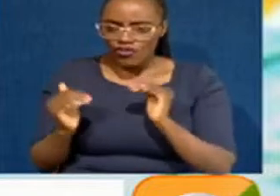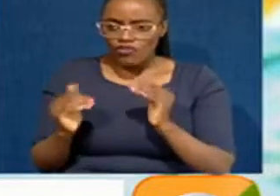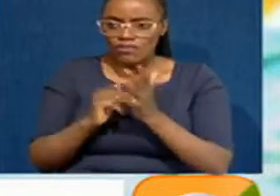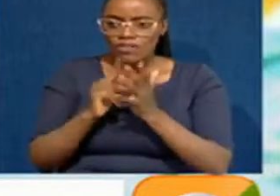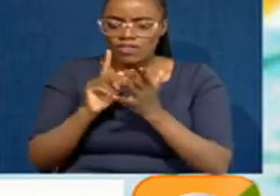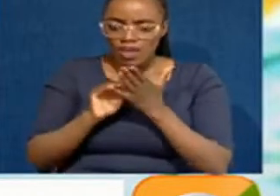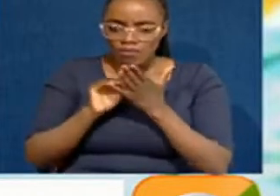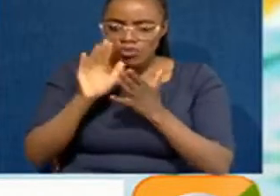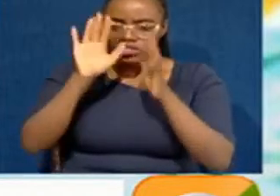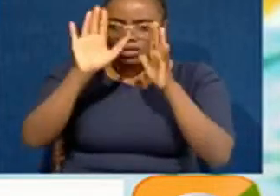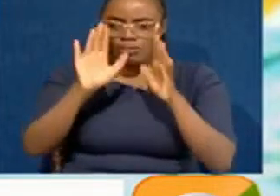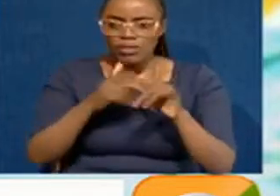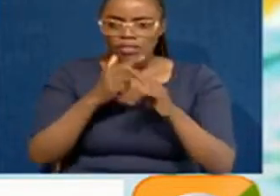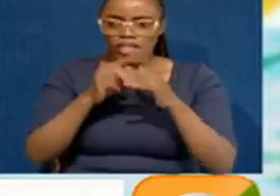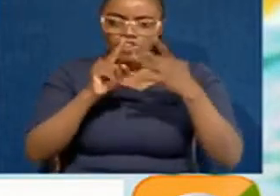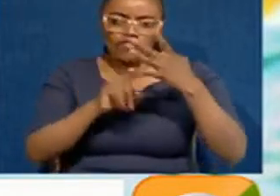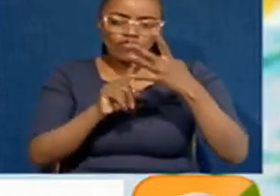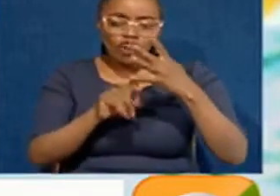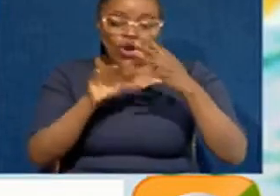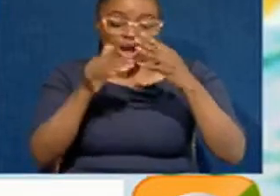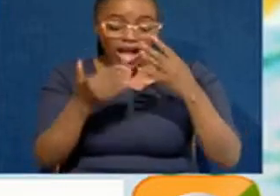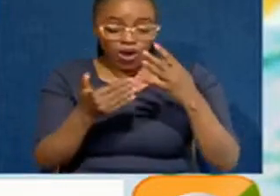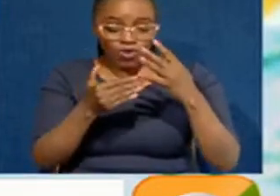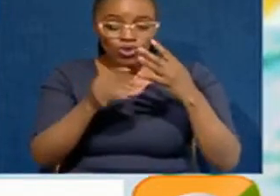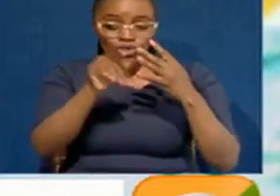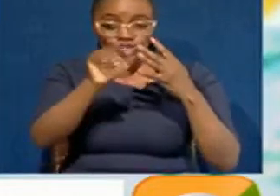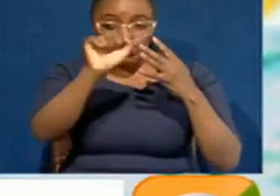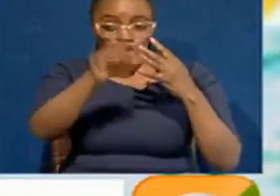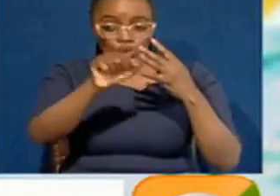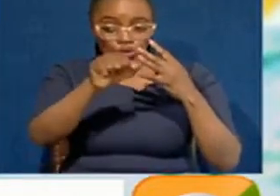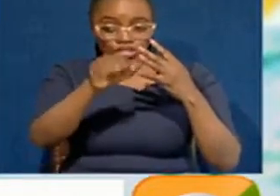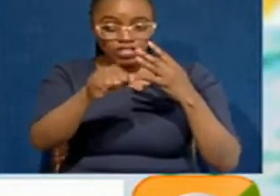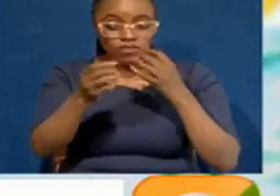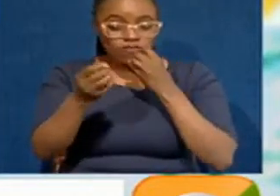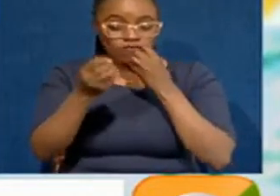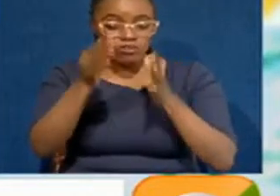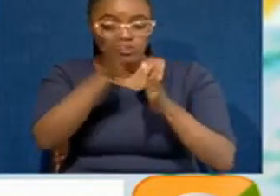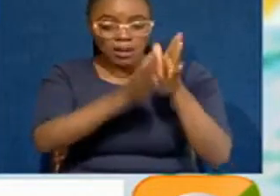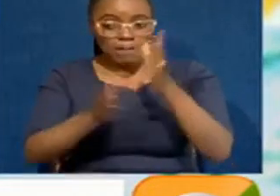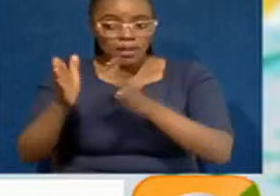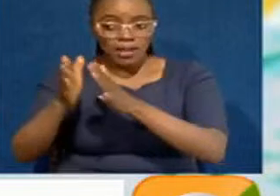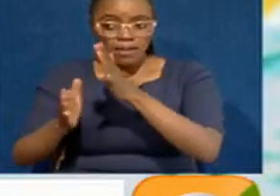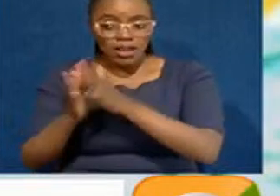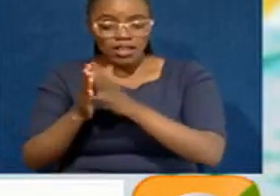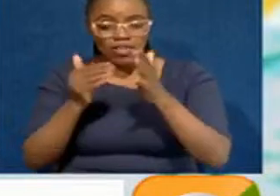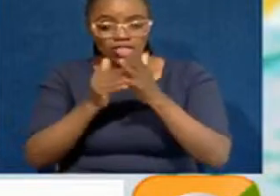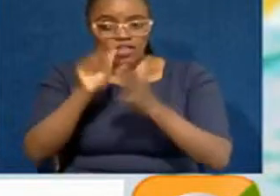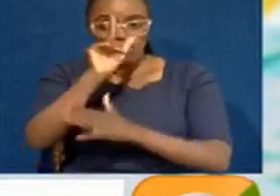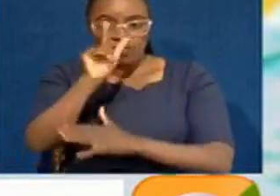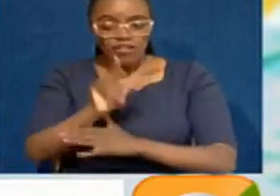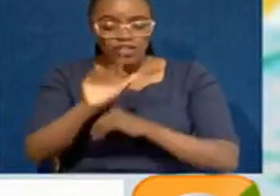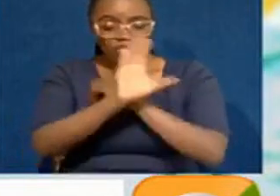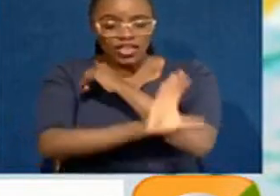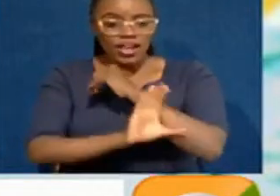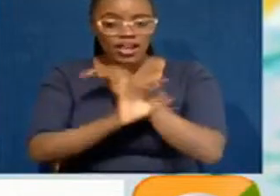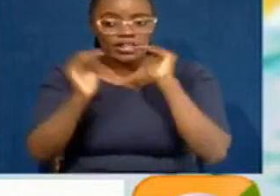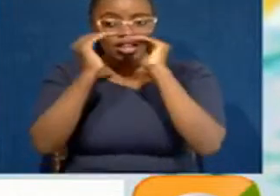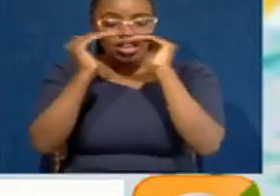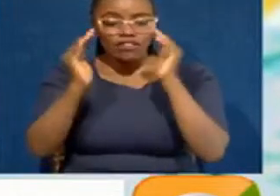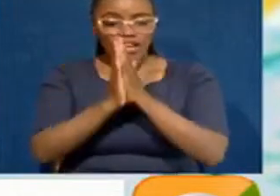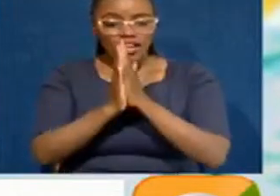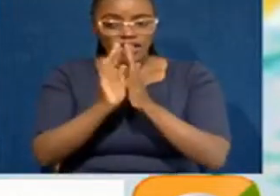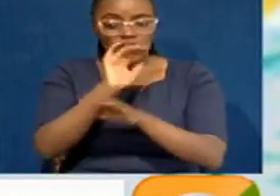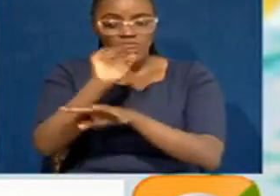important part. Yeah. And the fourth is actually how you now inform preparedness, preparedness in the region, at country level, at national,